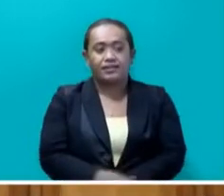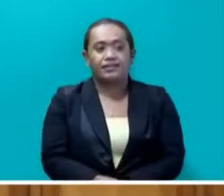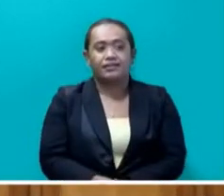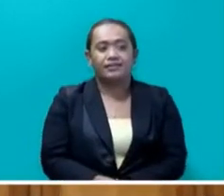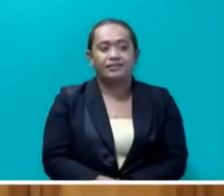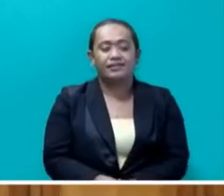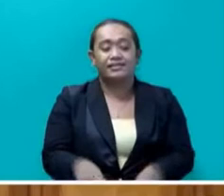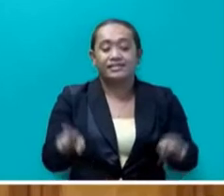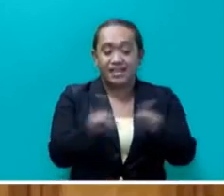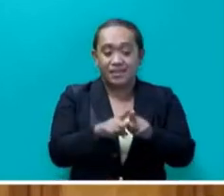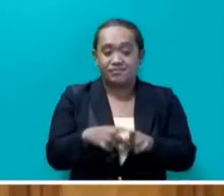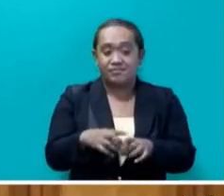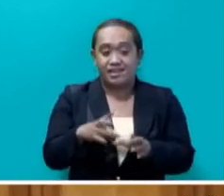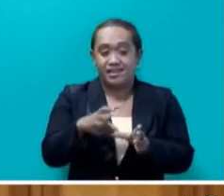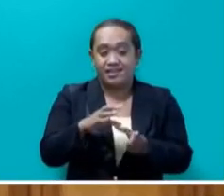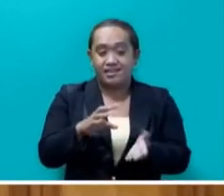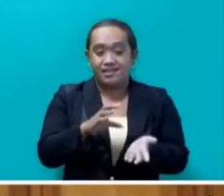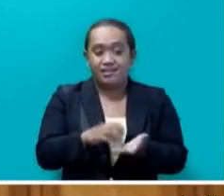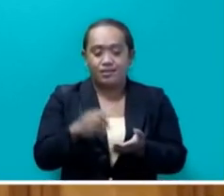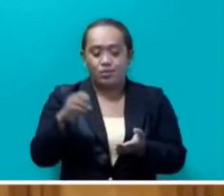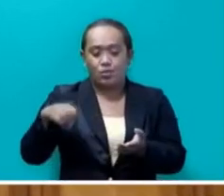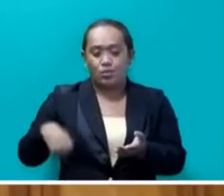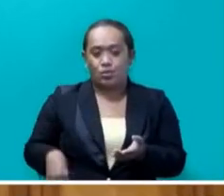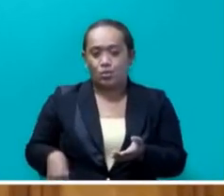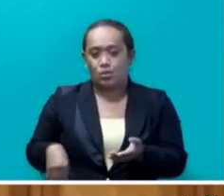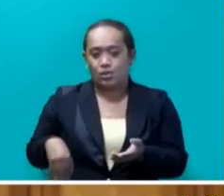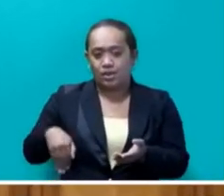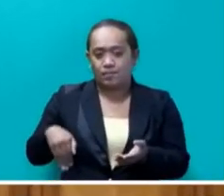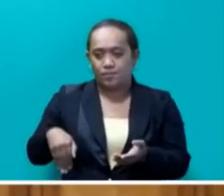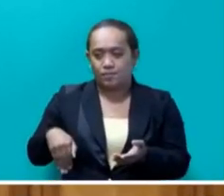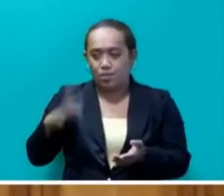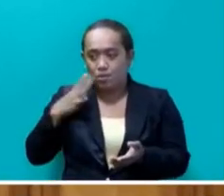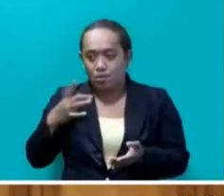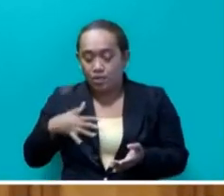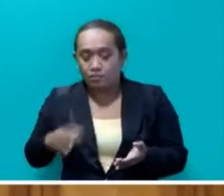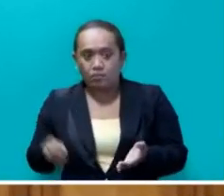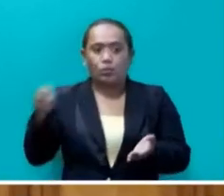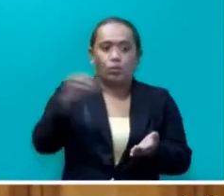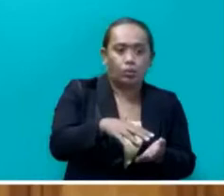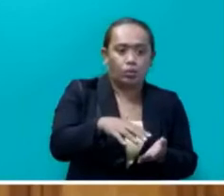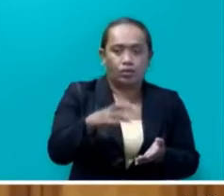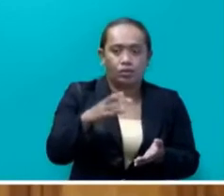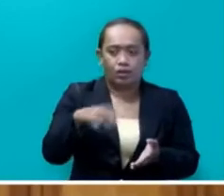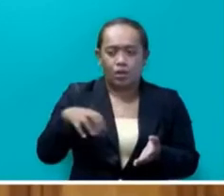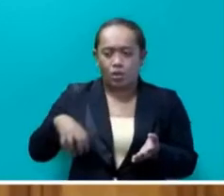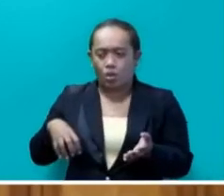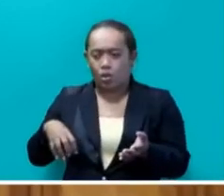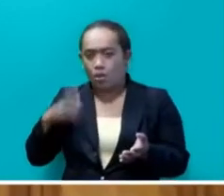pocket, and he brings it out when he wants to. No understanding of finance.